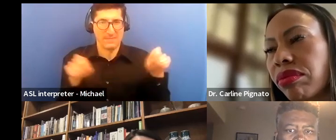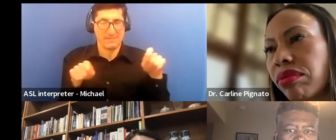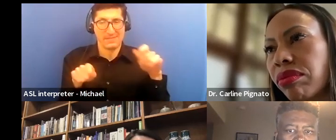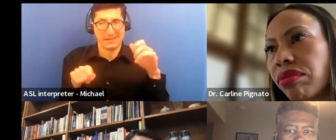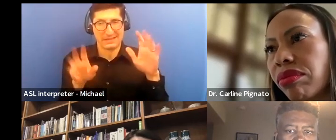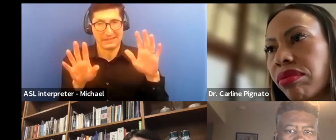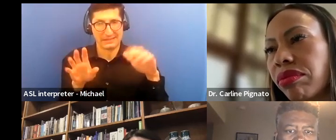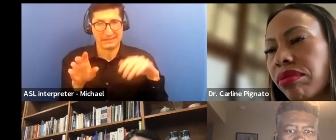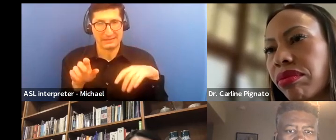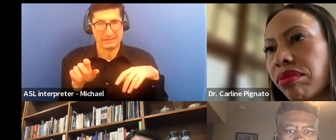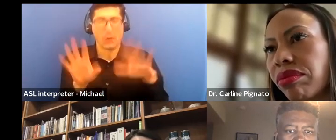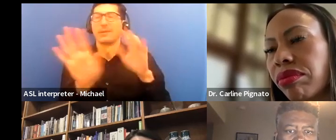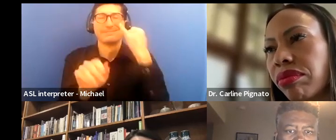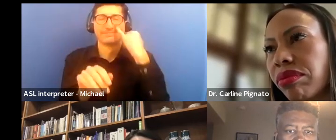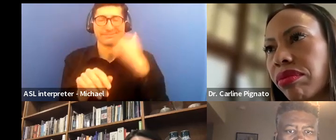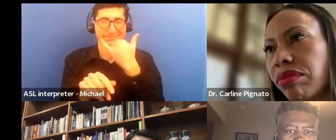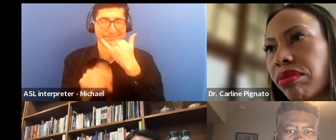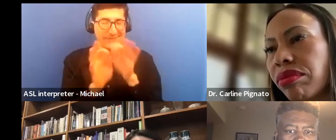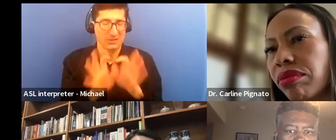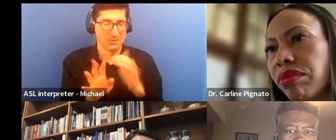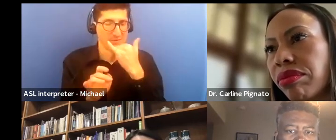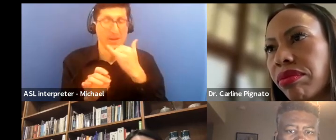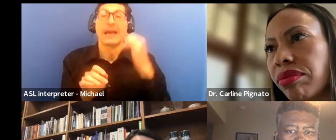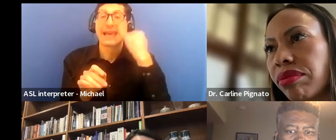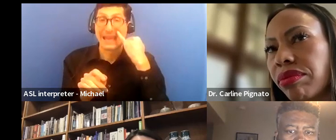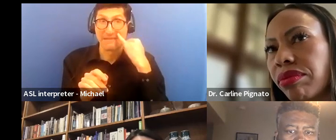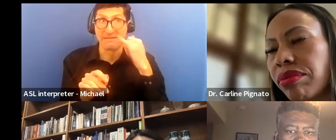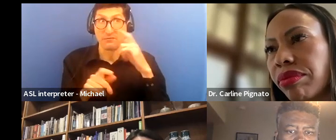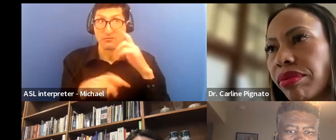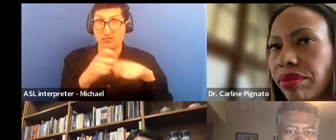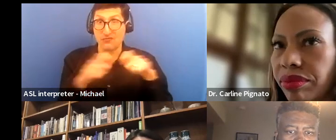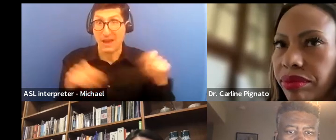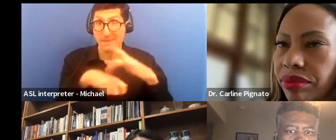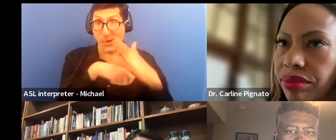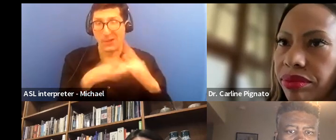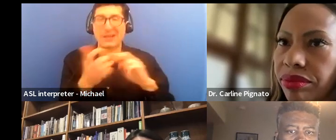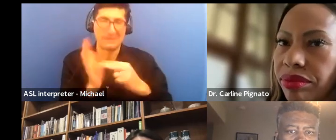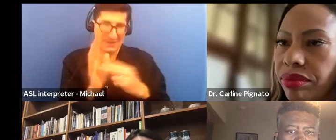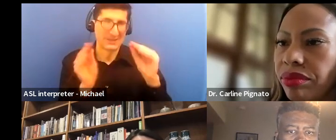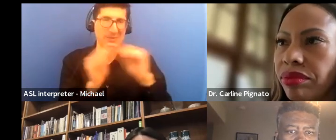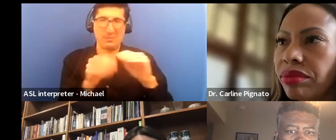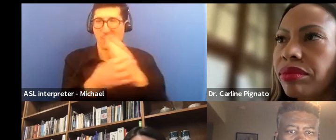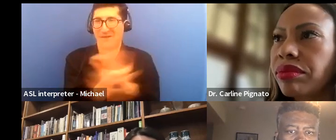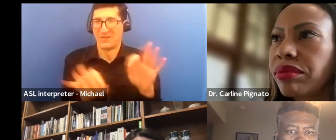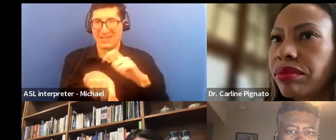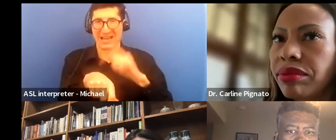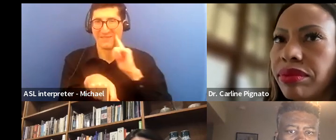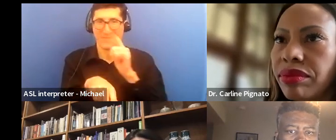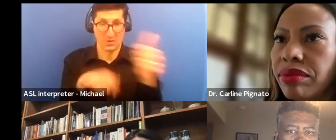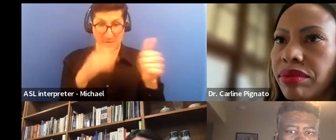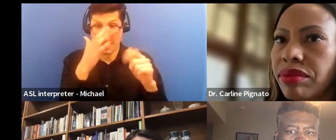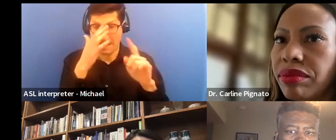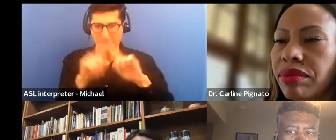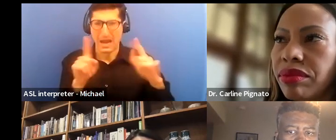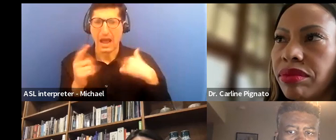But what I want to do is to get down that first date that we talked about the last time we were